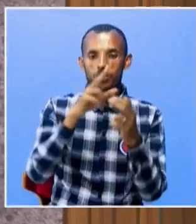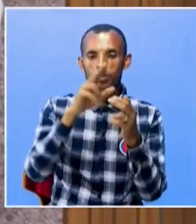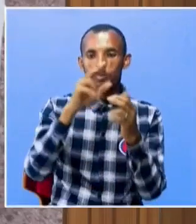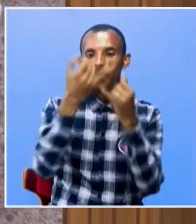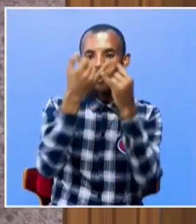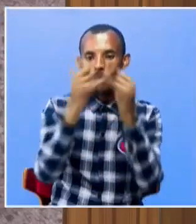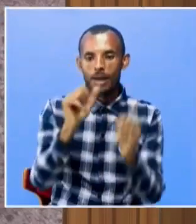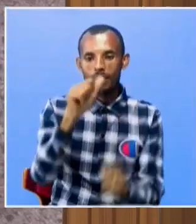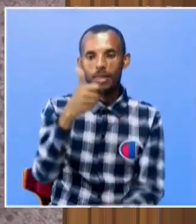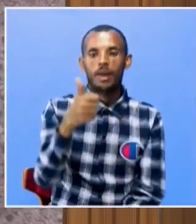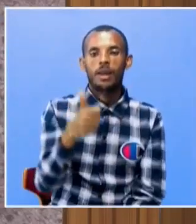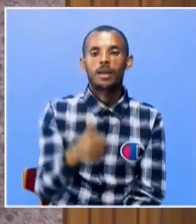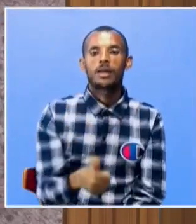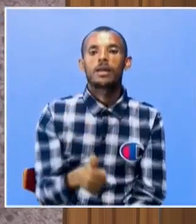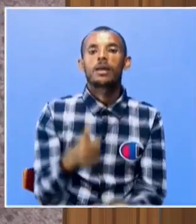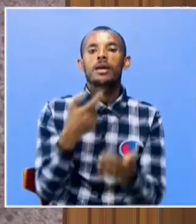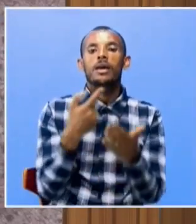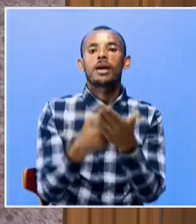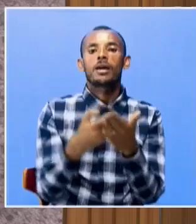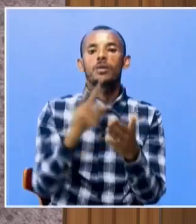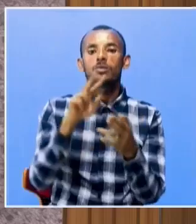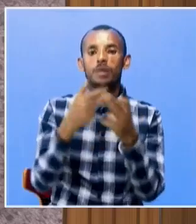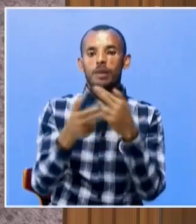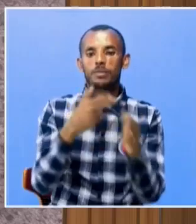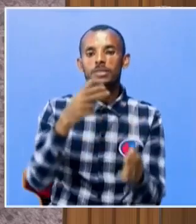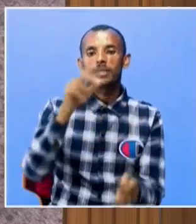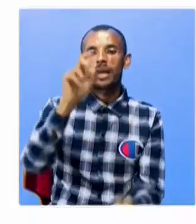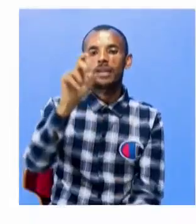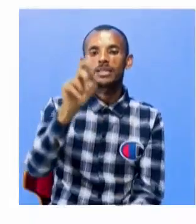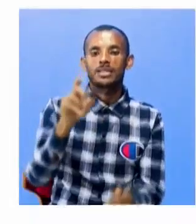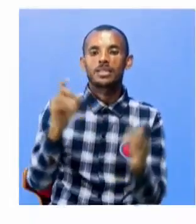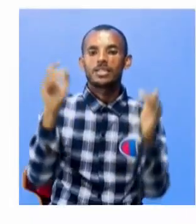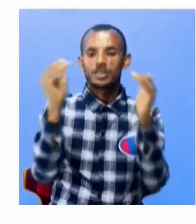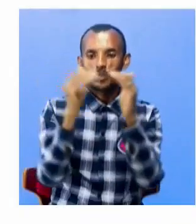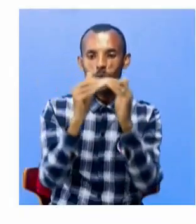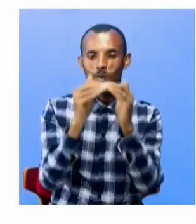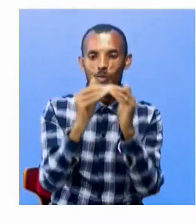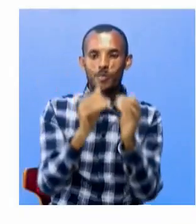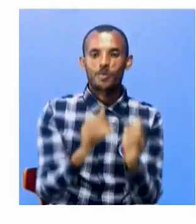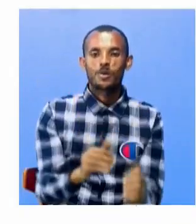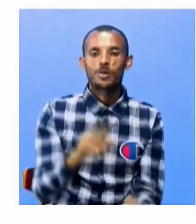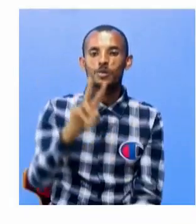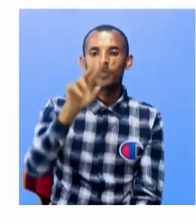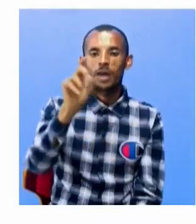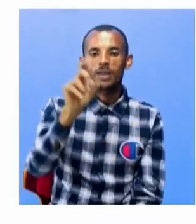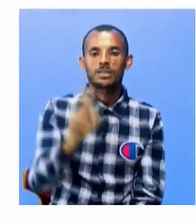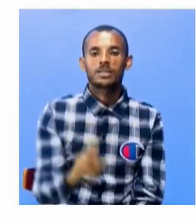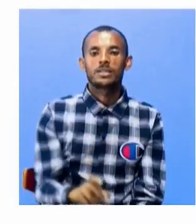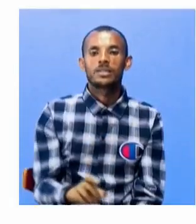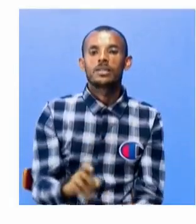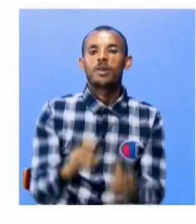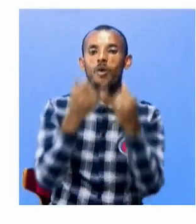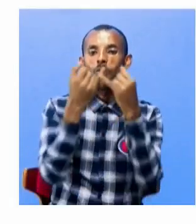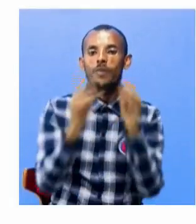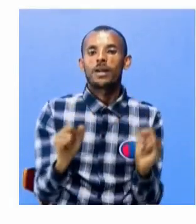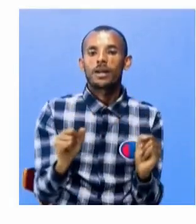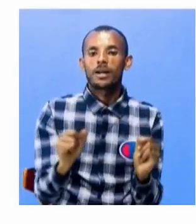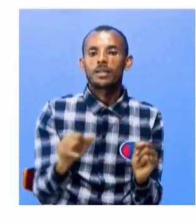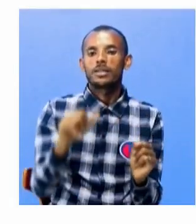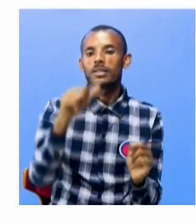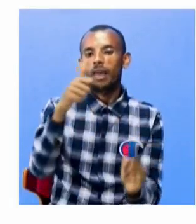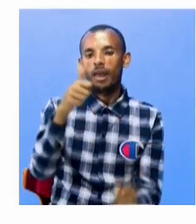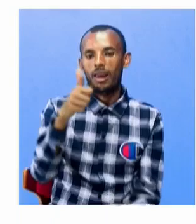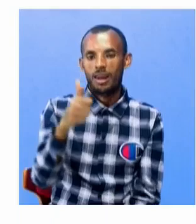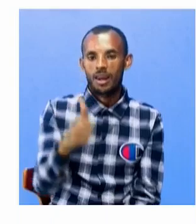10. So here, 2 times x gives us 2x over